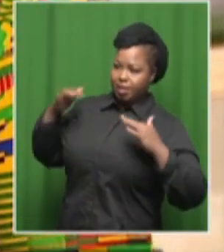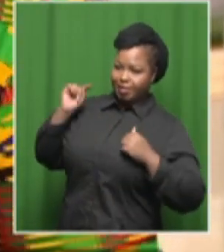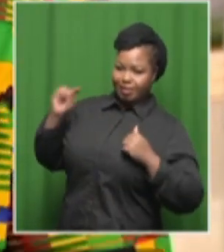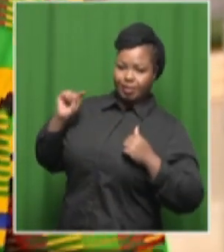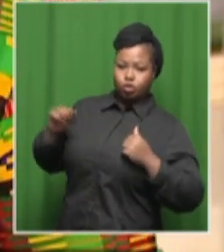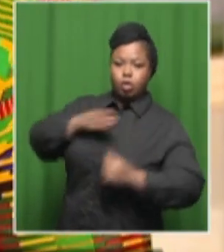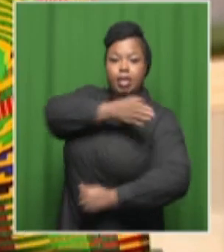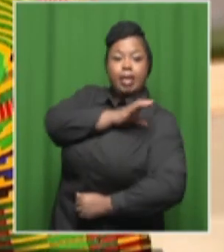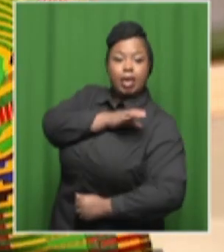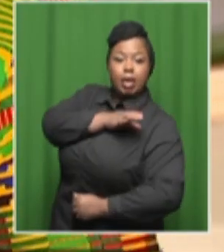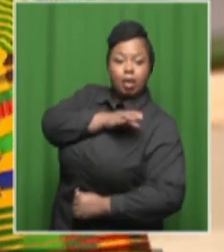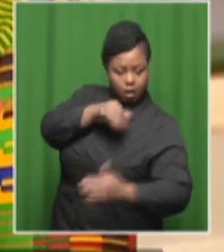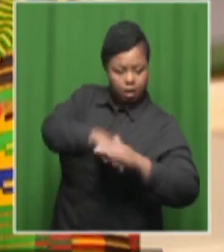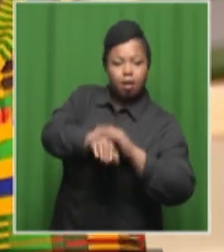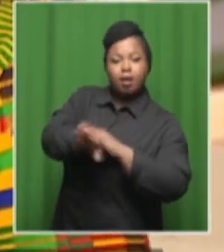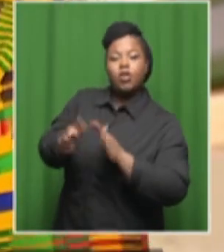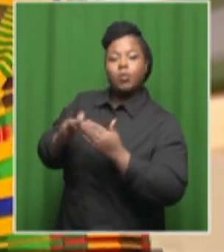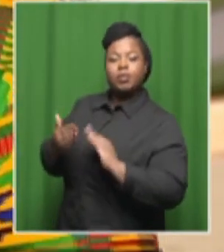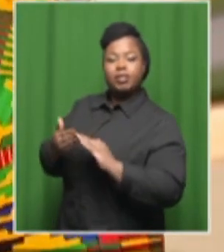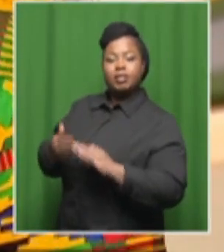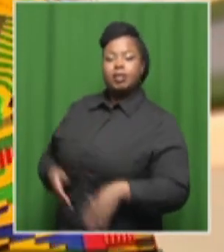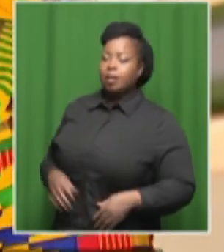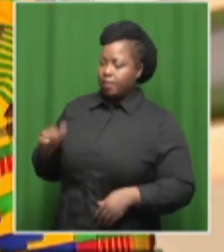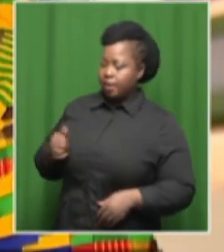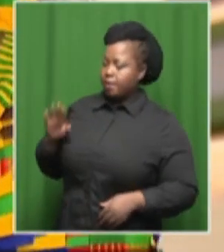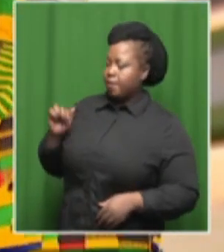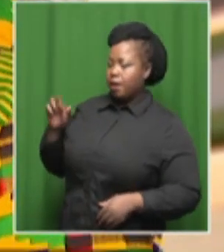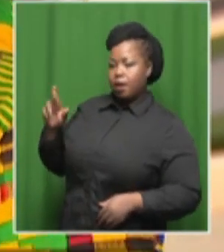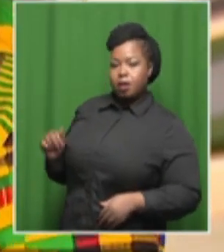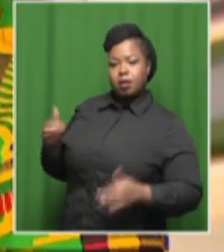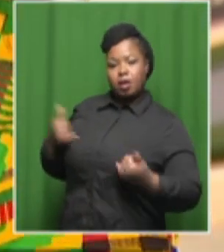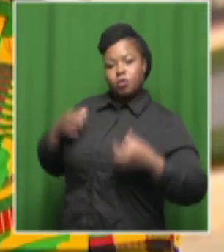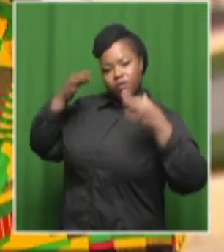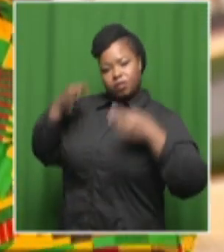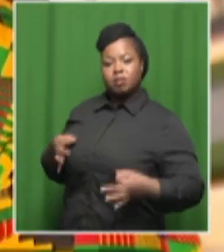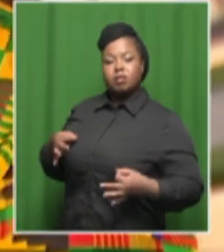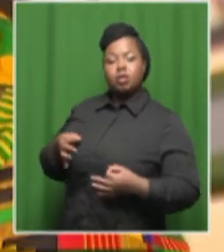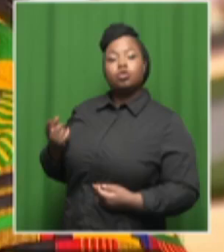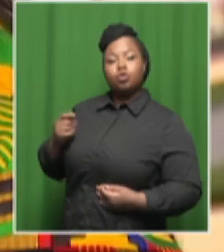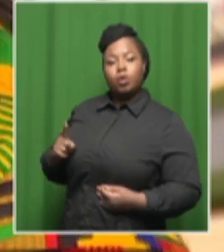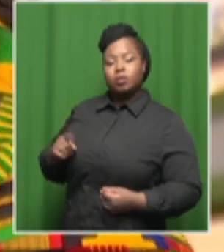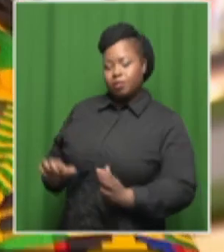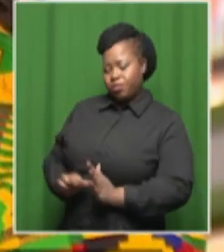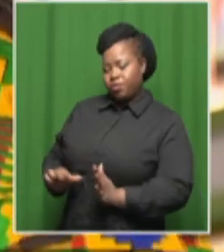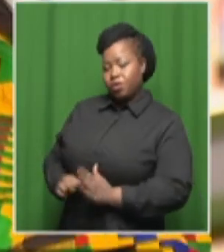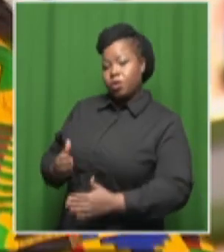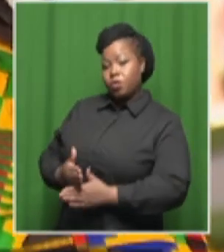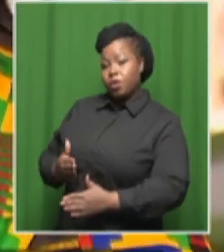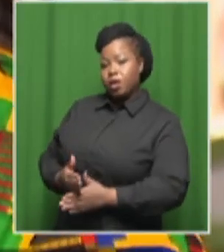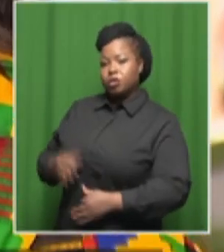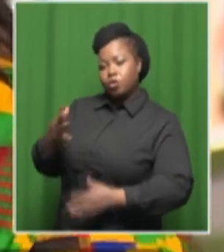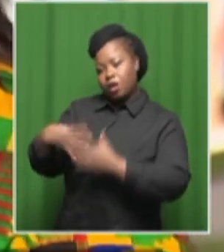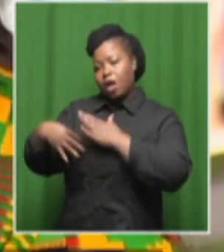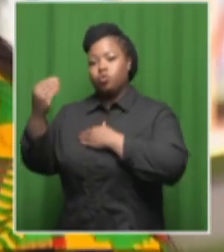care is actually out there in the community. And we have then, as Hani Bara, decided to do important work, which is